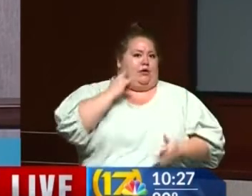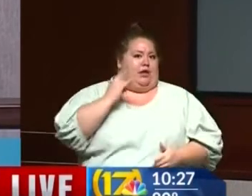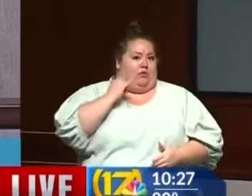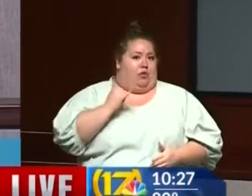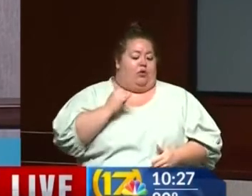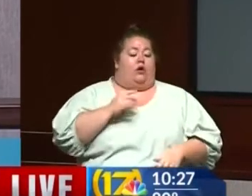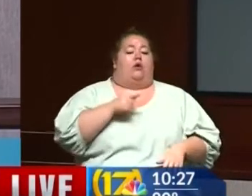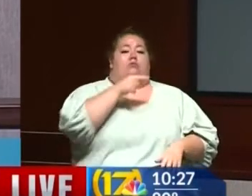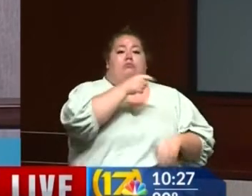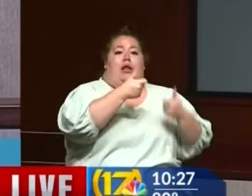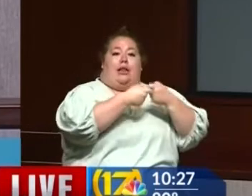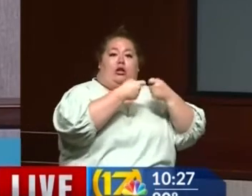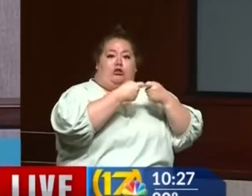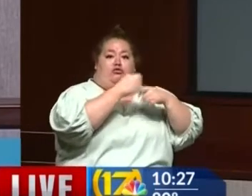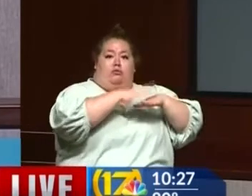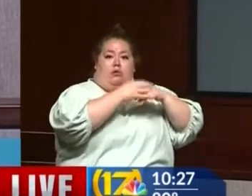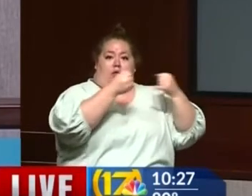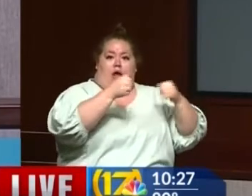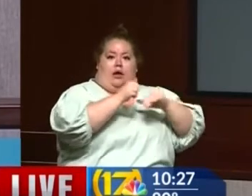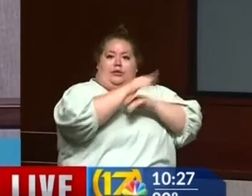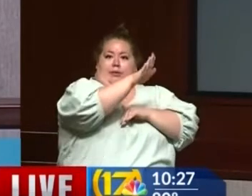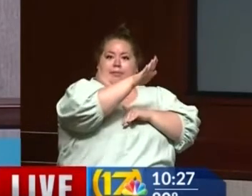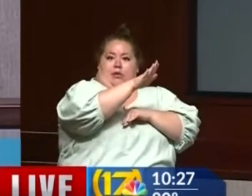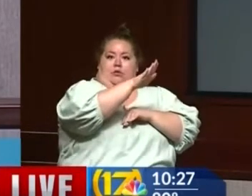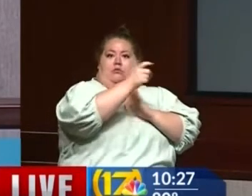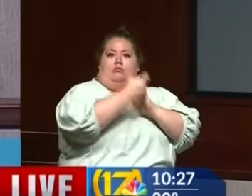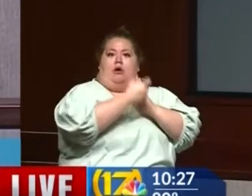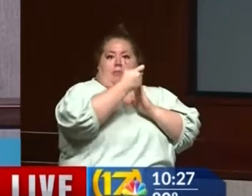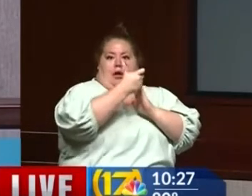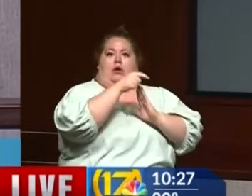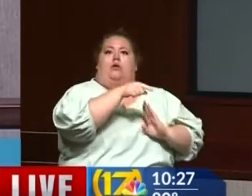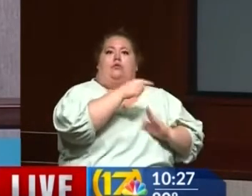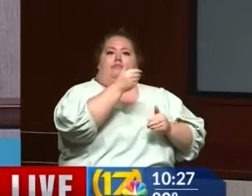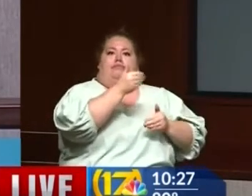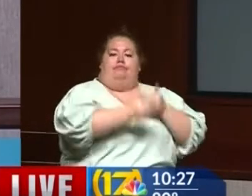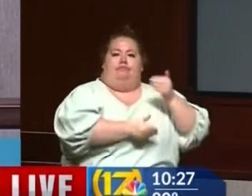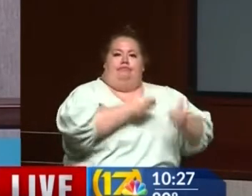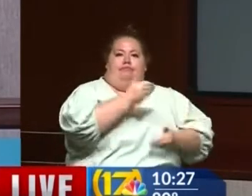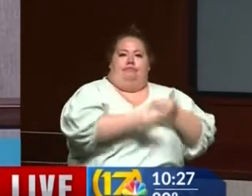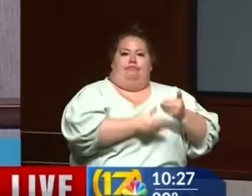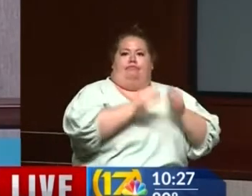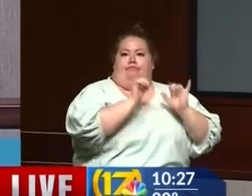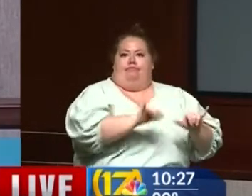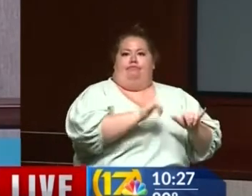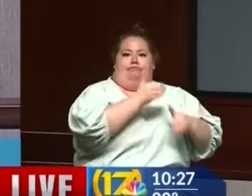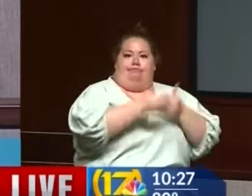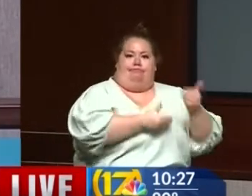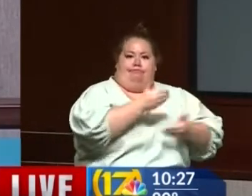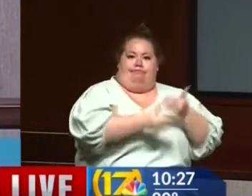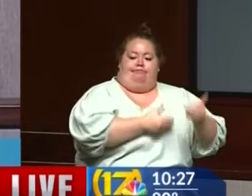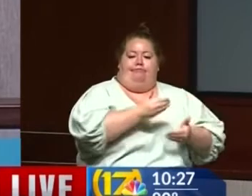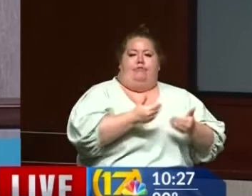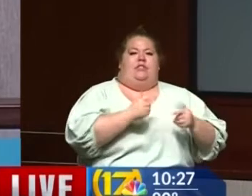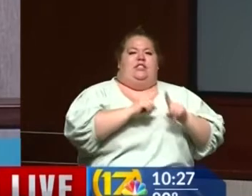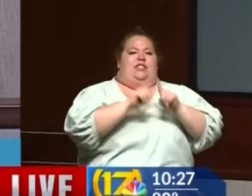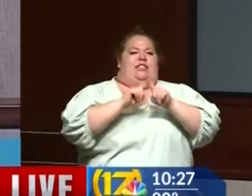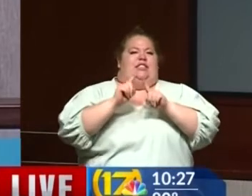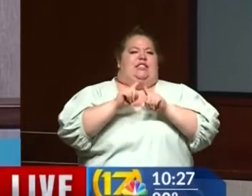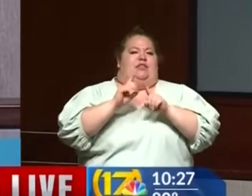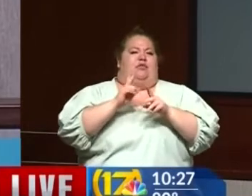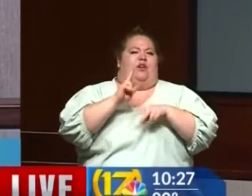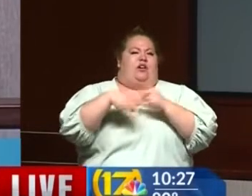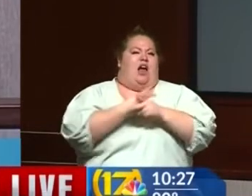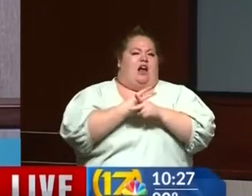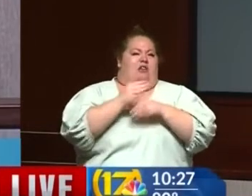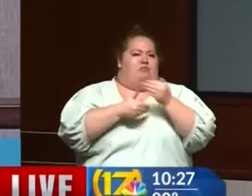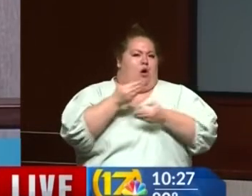submitted electronically, it allows it to have a uniform process. There are some things called HL7 messaging that our labs use so that everything